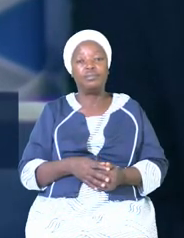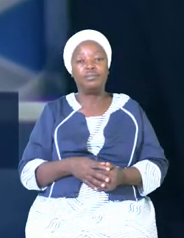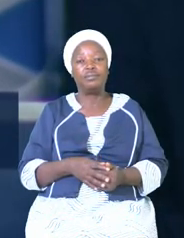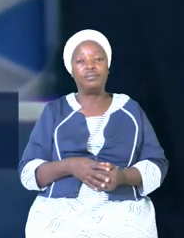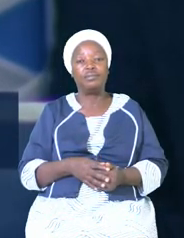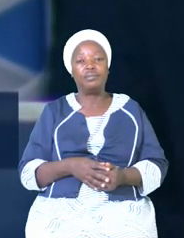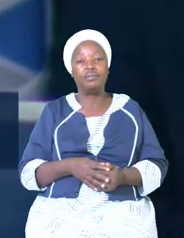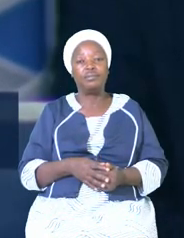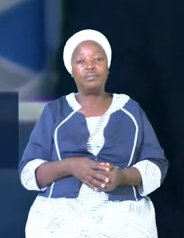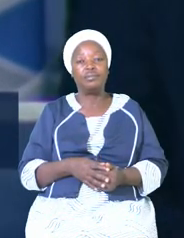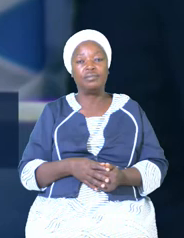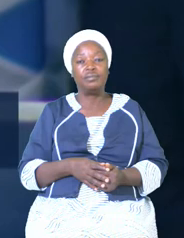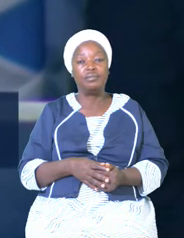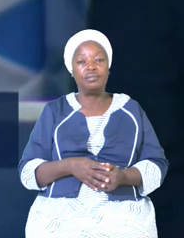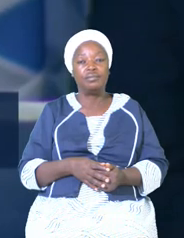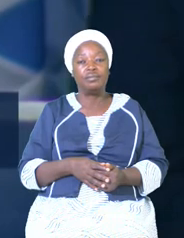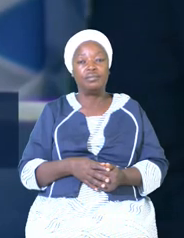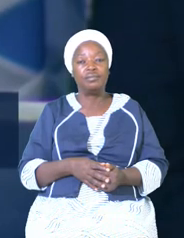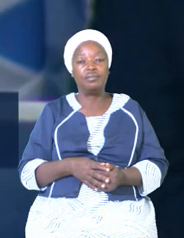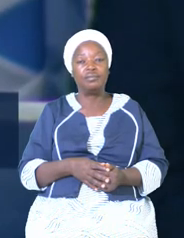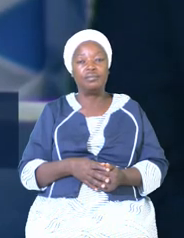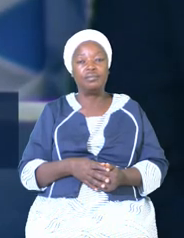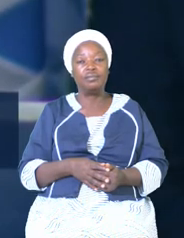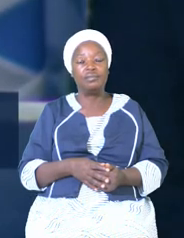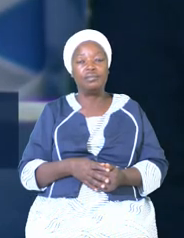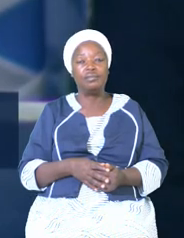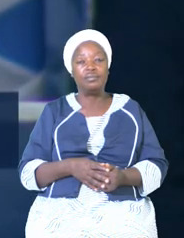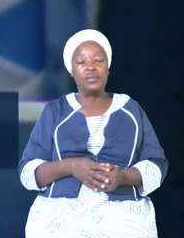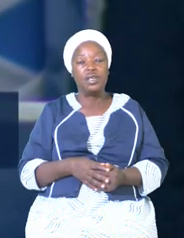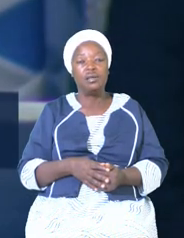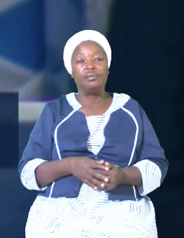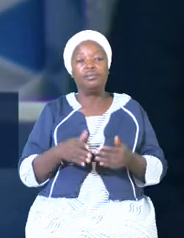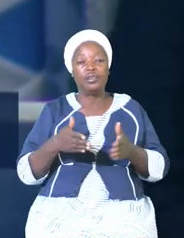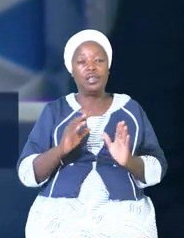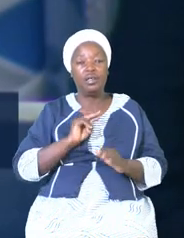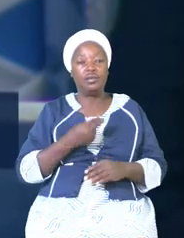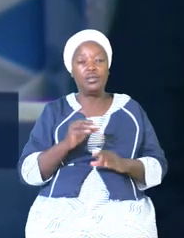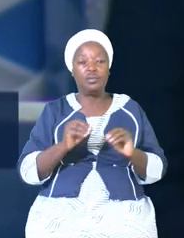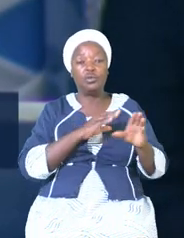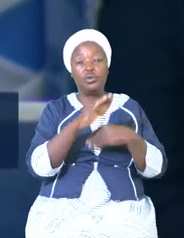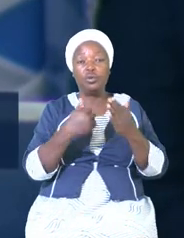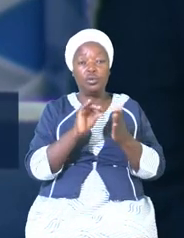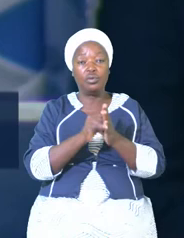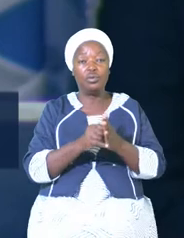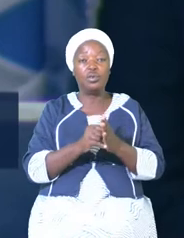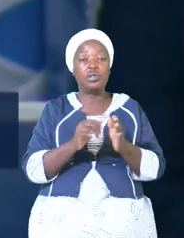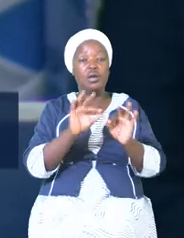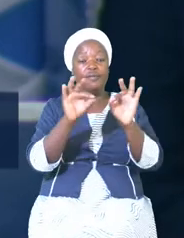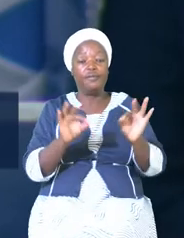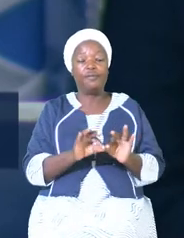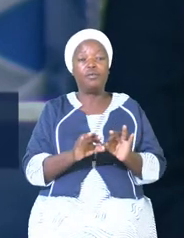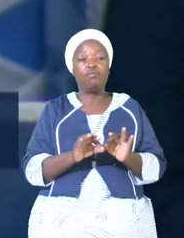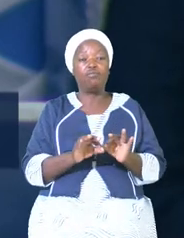Let's put all the decision slips together and submit them to the collation center